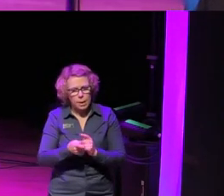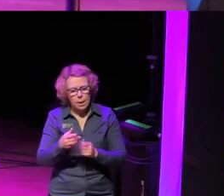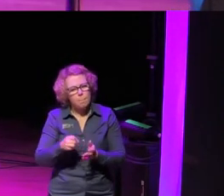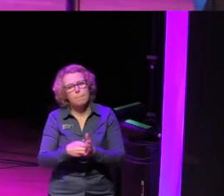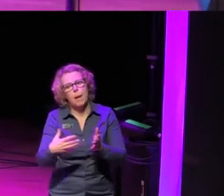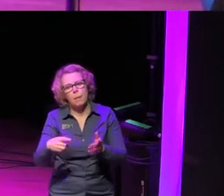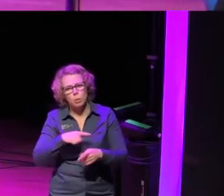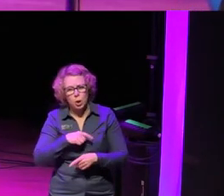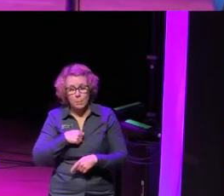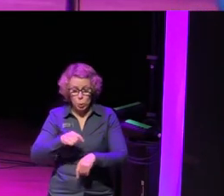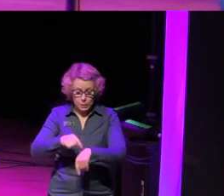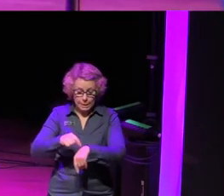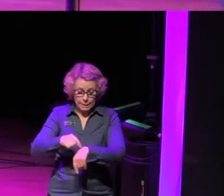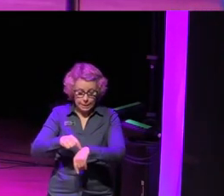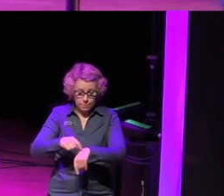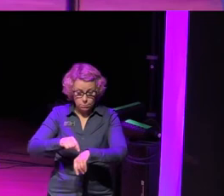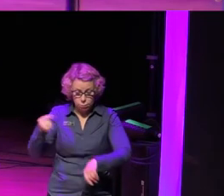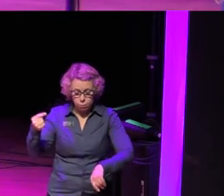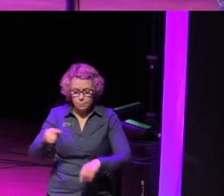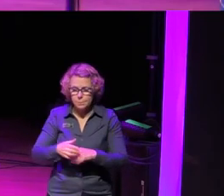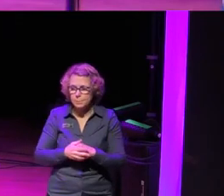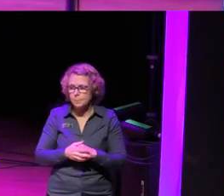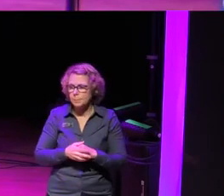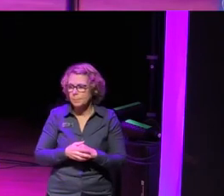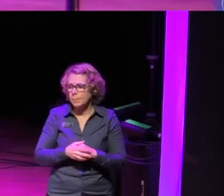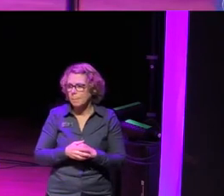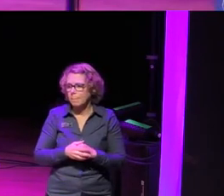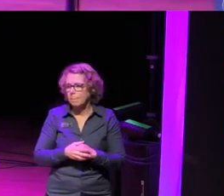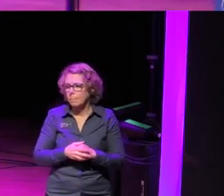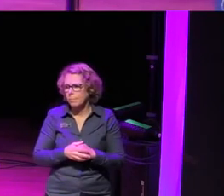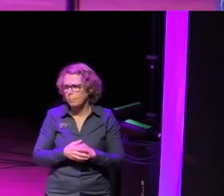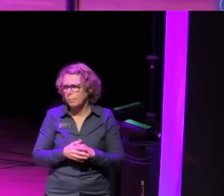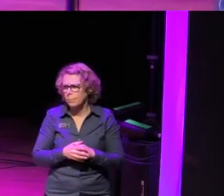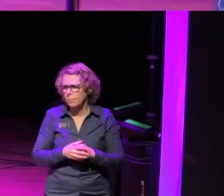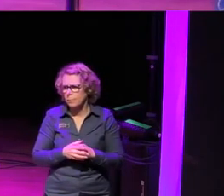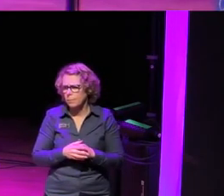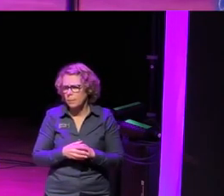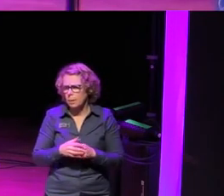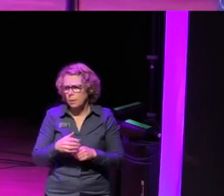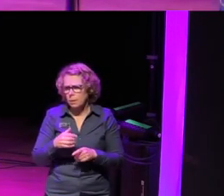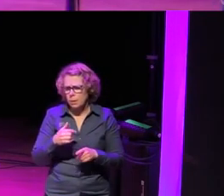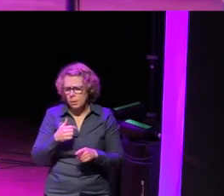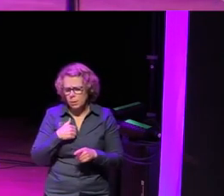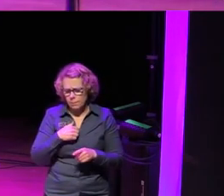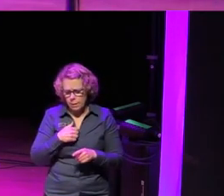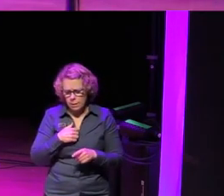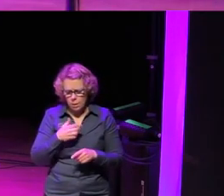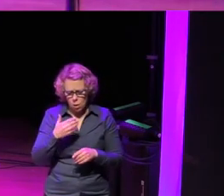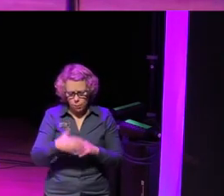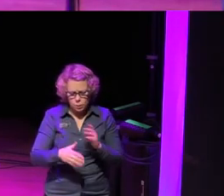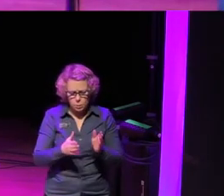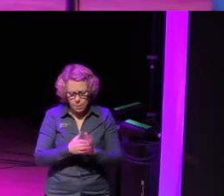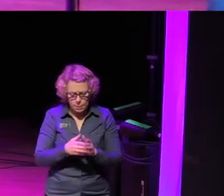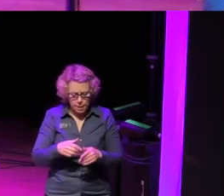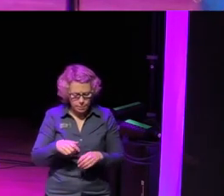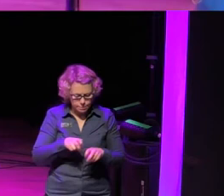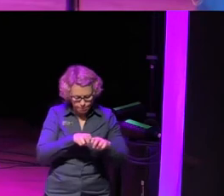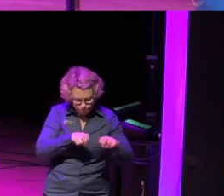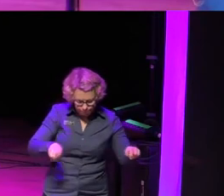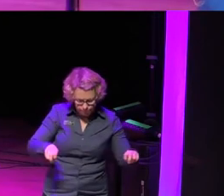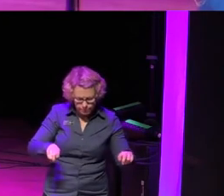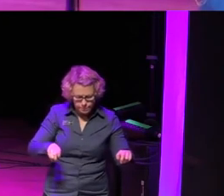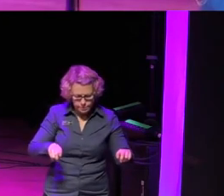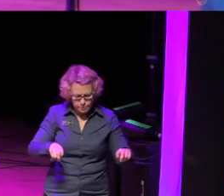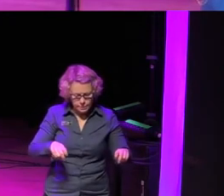running a little bit out of time, so I'm going to end up with, I would like to get from all of you your best advice on